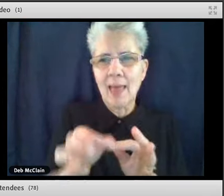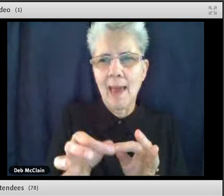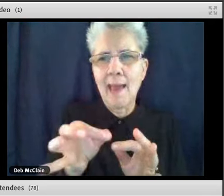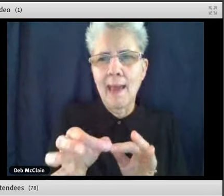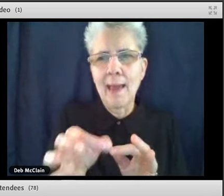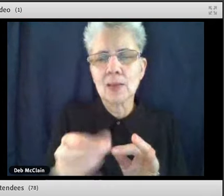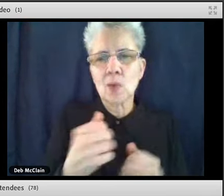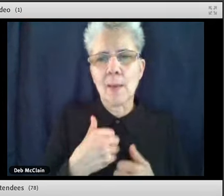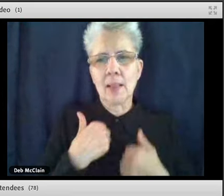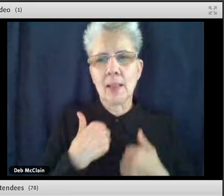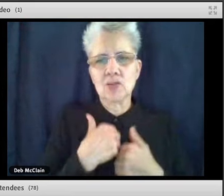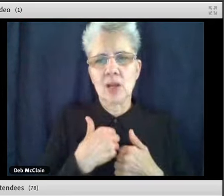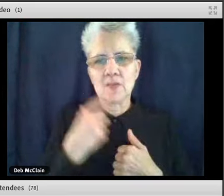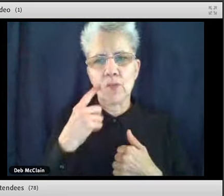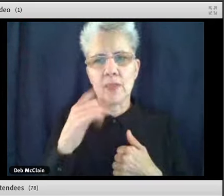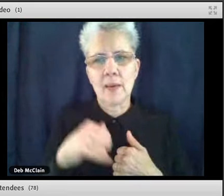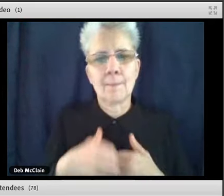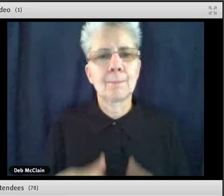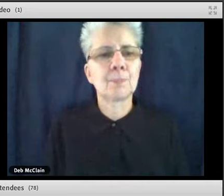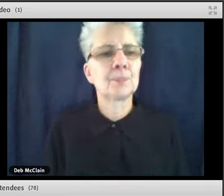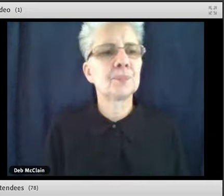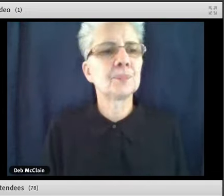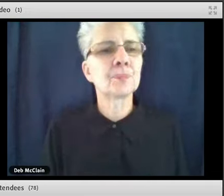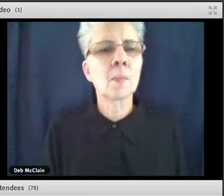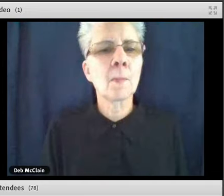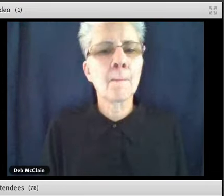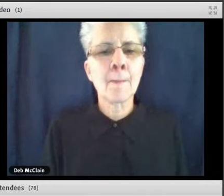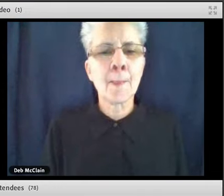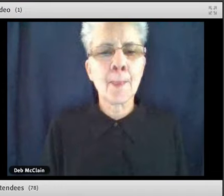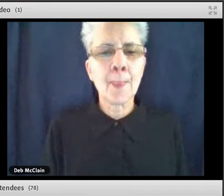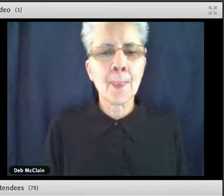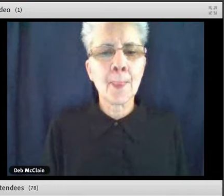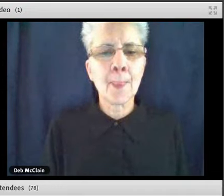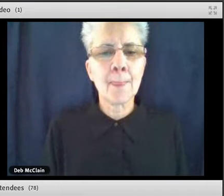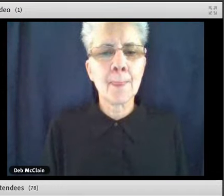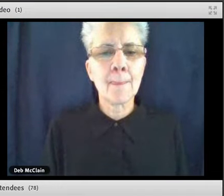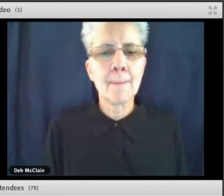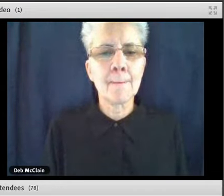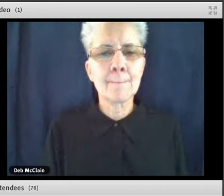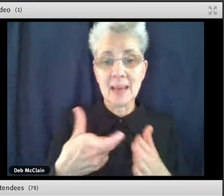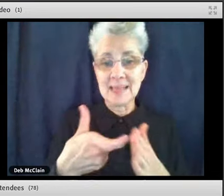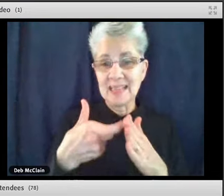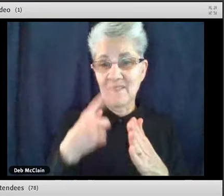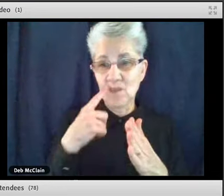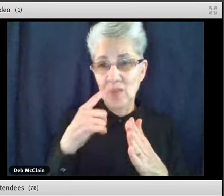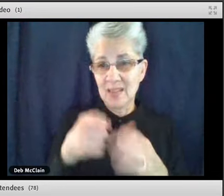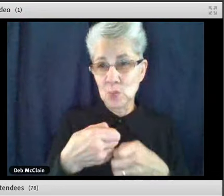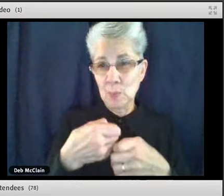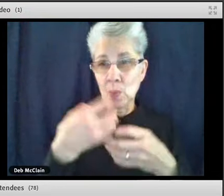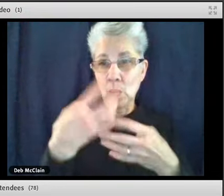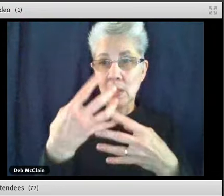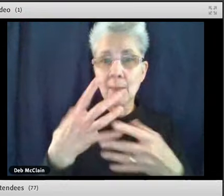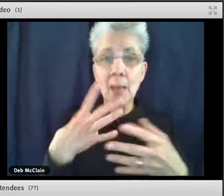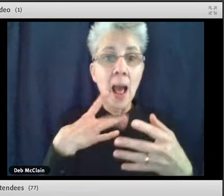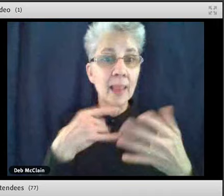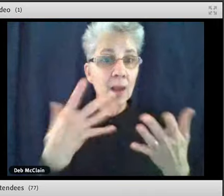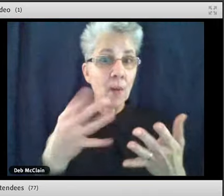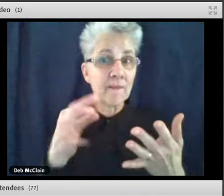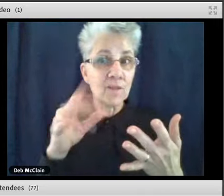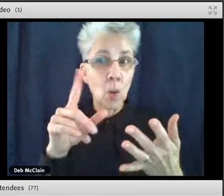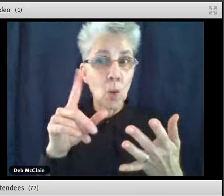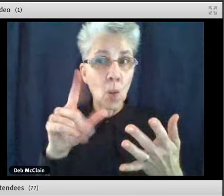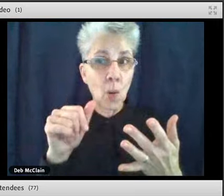about what Florida did, I know the numbers aren't really great in terms of looking at something, but the